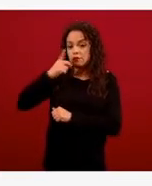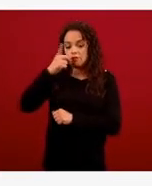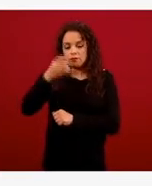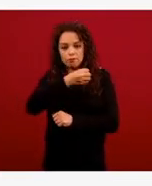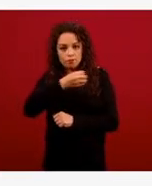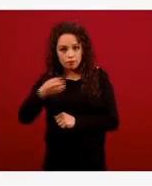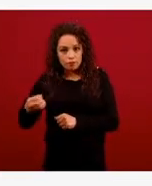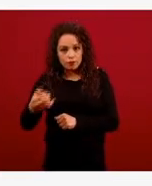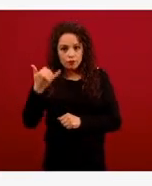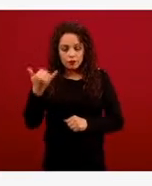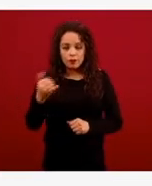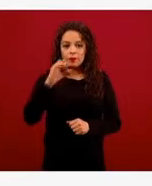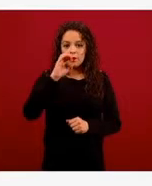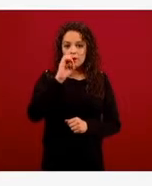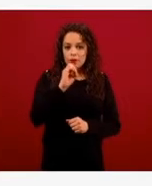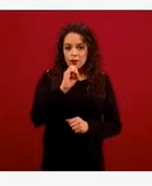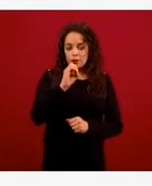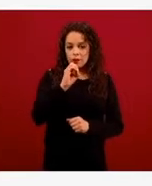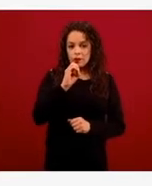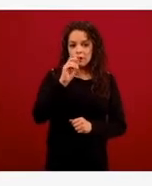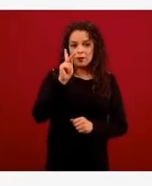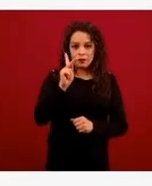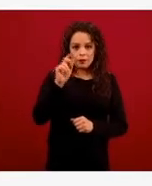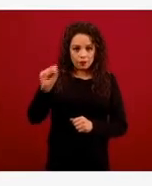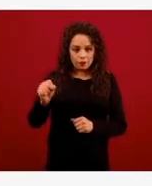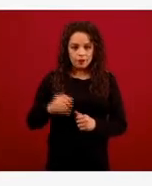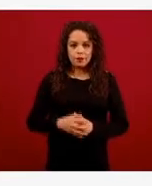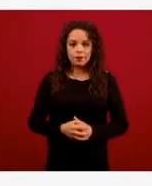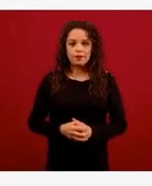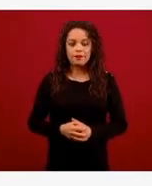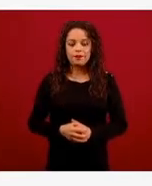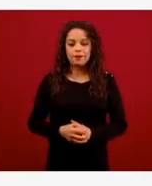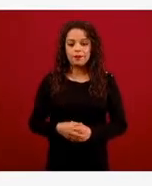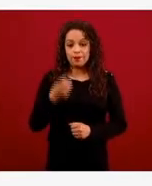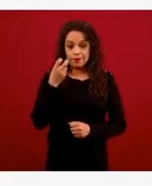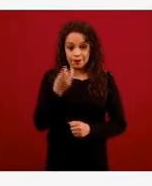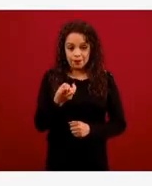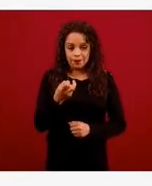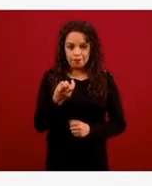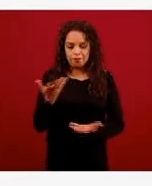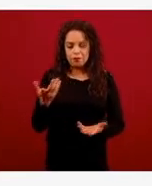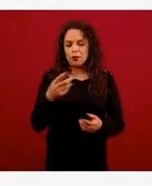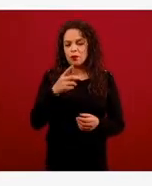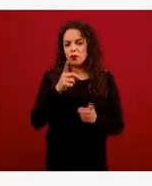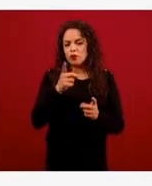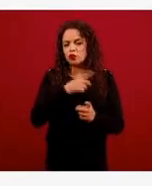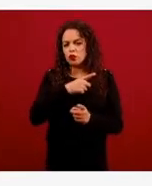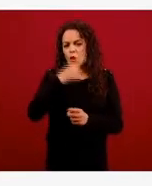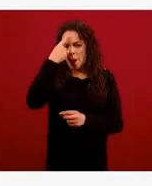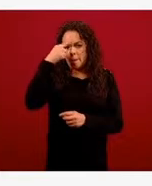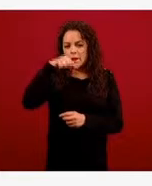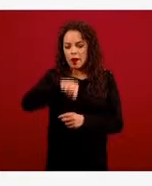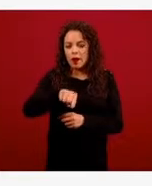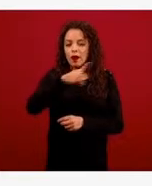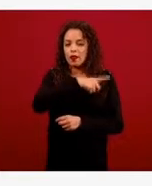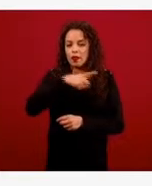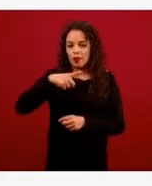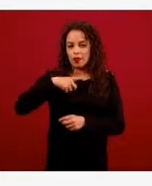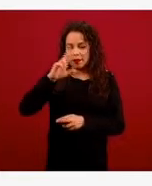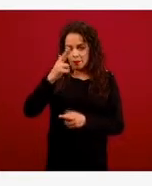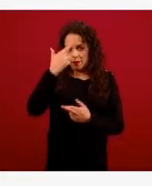equipment are based on the recommendations of the World Health Organization, of the Pan American Health Organization, and of